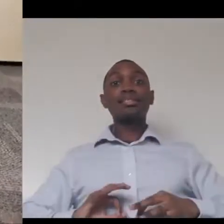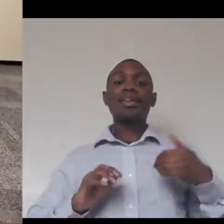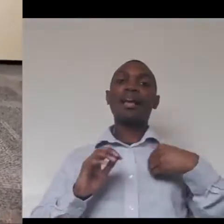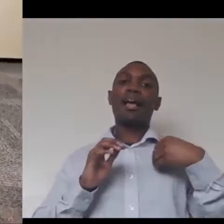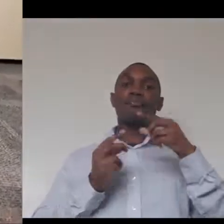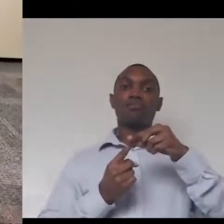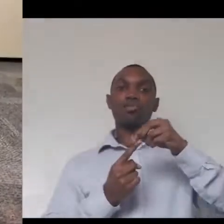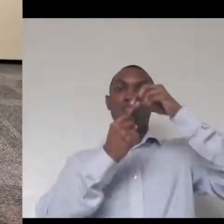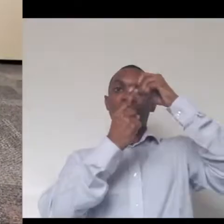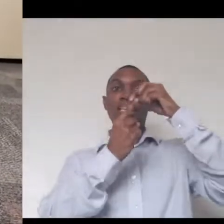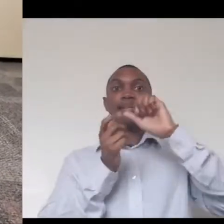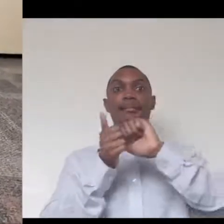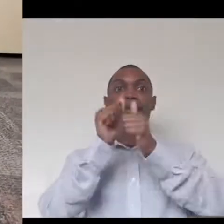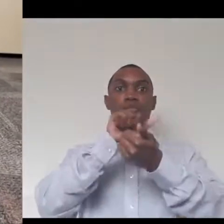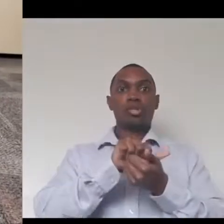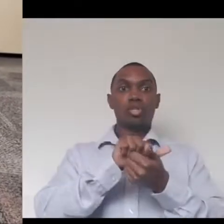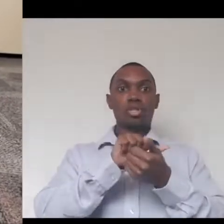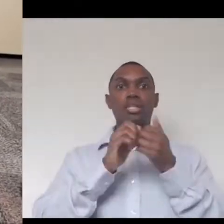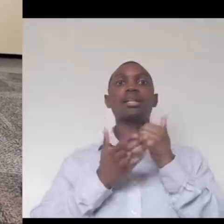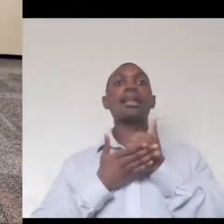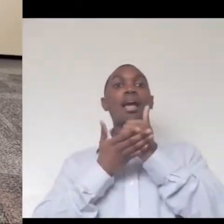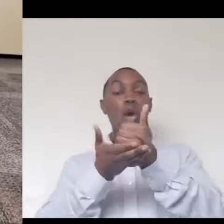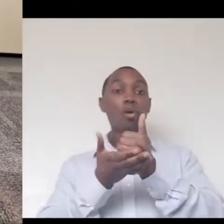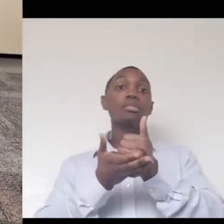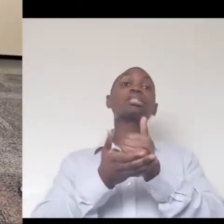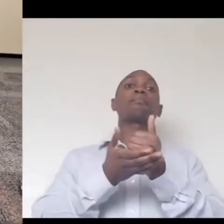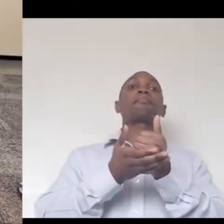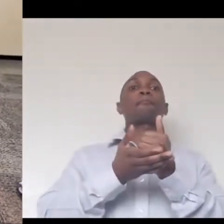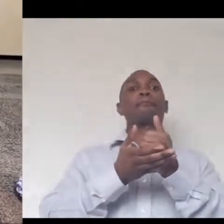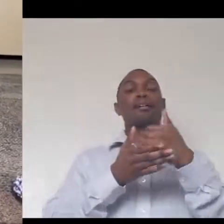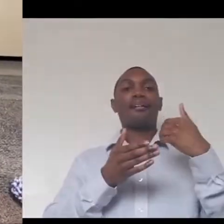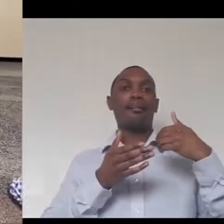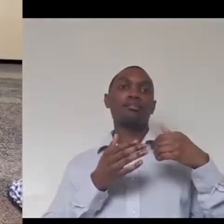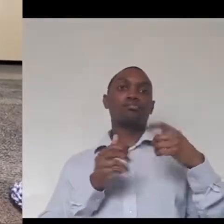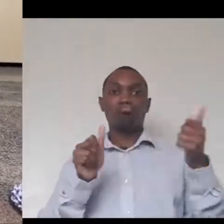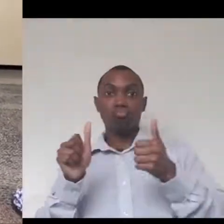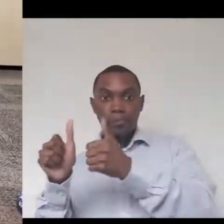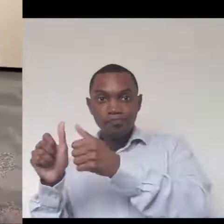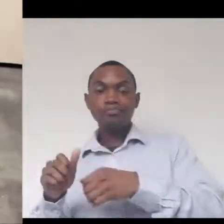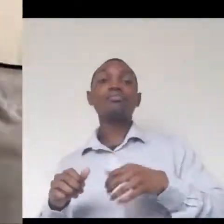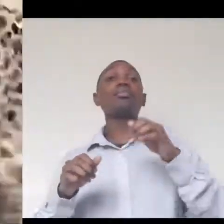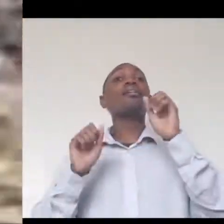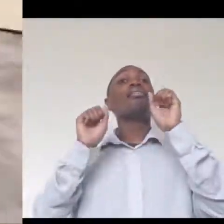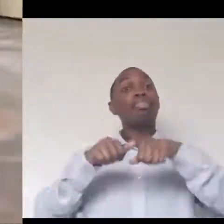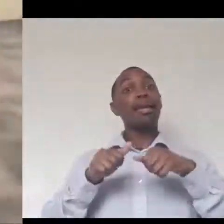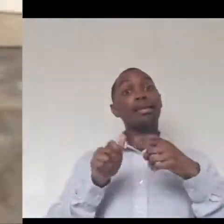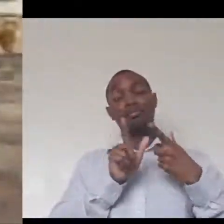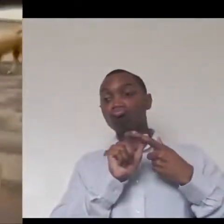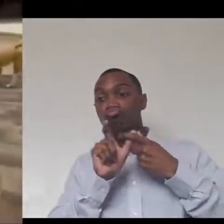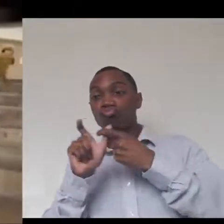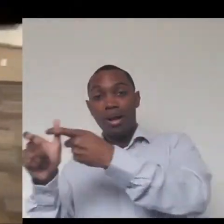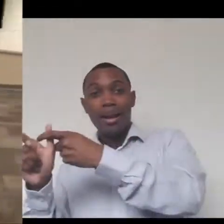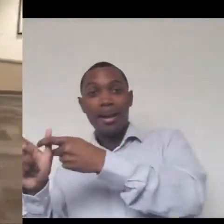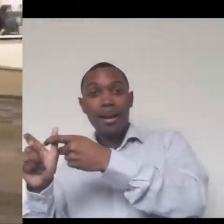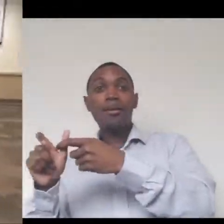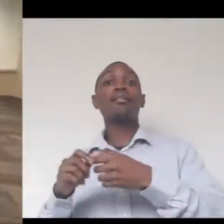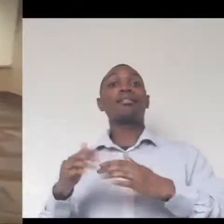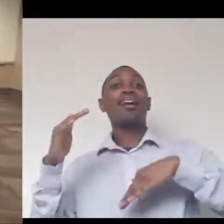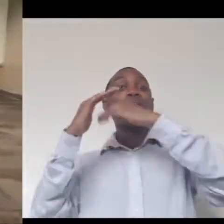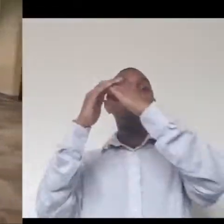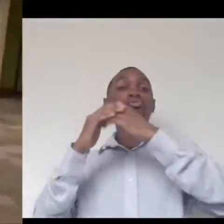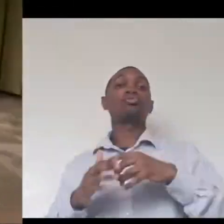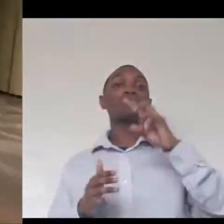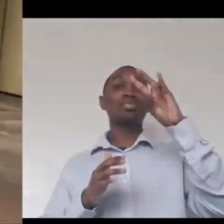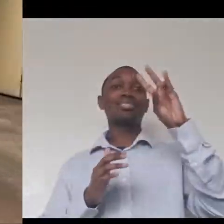them to be skilled runners. Cheetahs can run up to 70 miles per hour, which is the fastest animal on